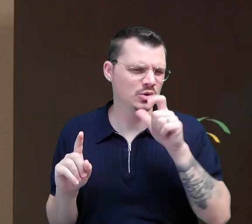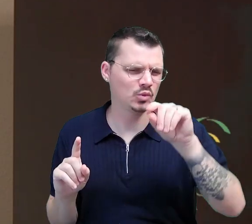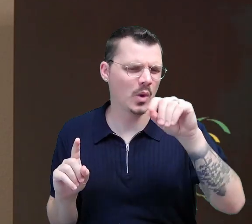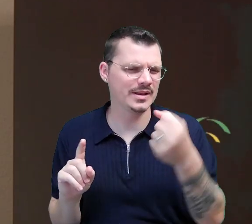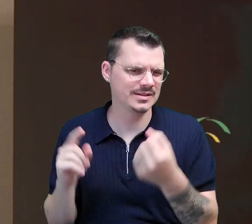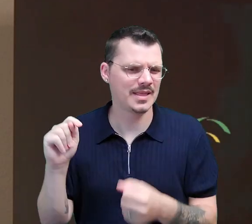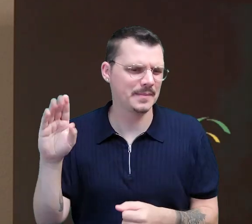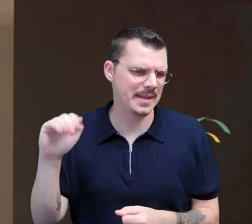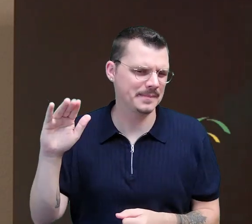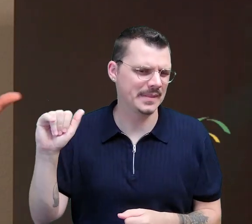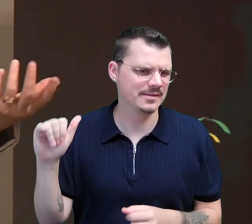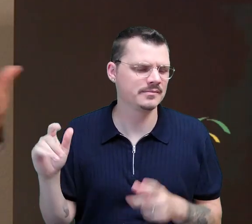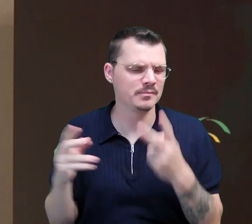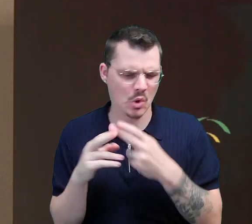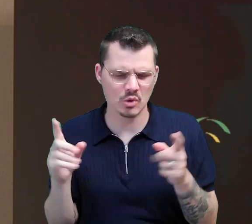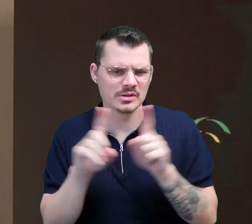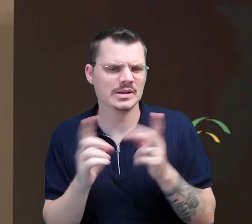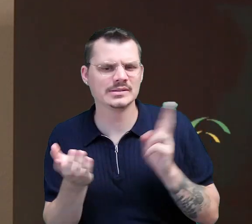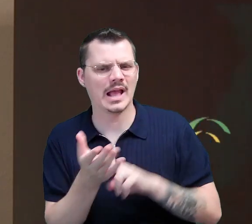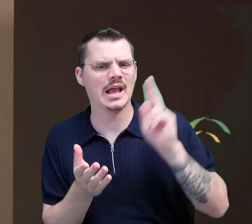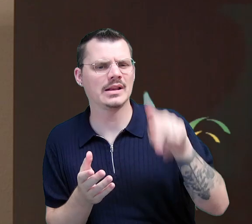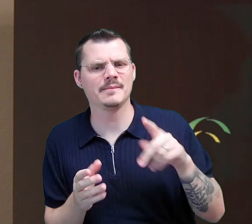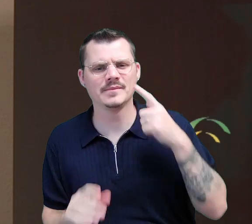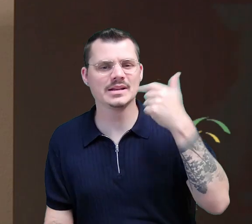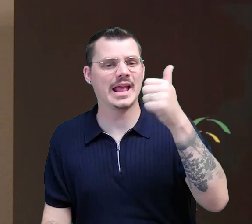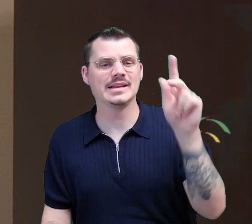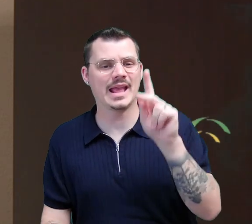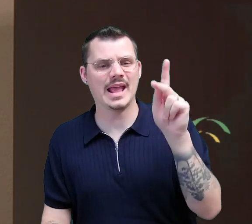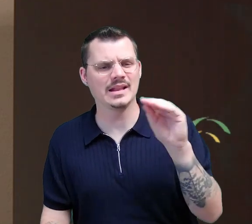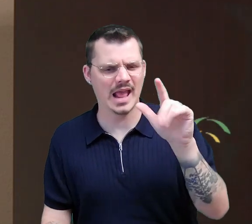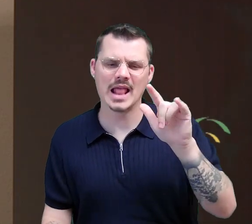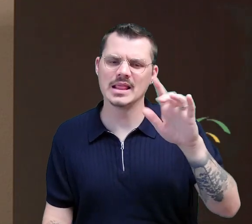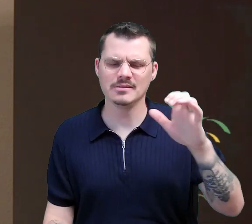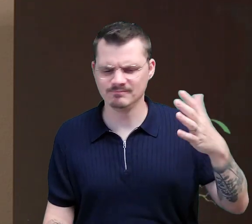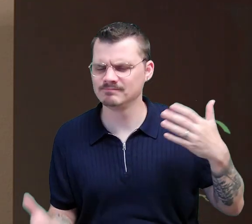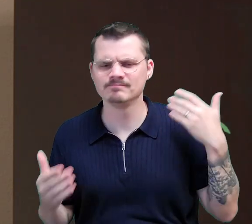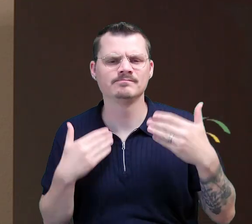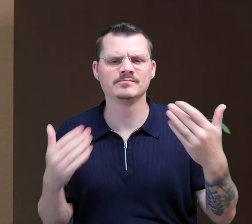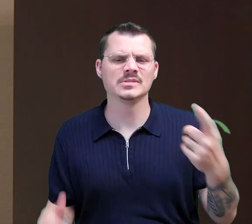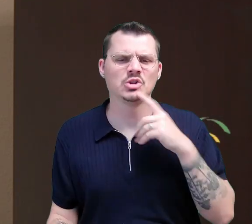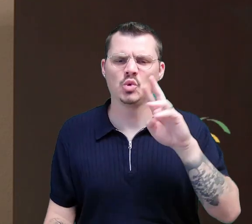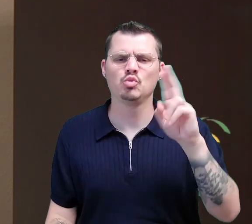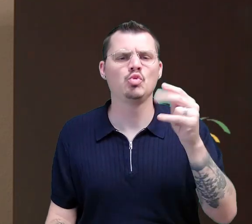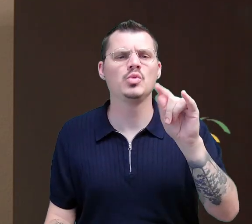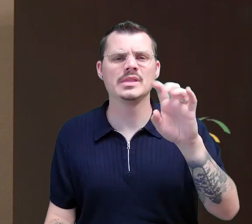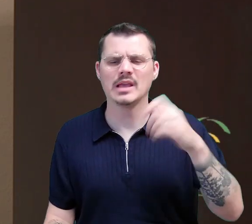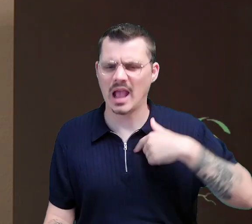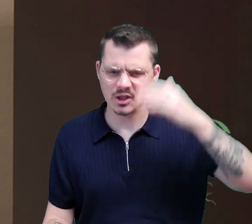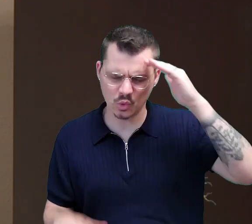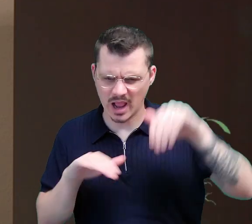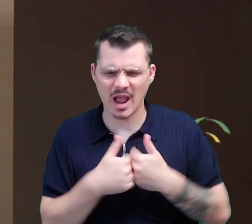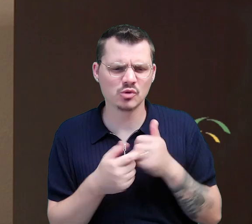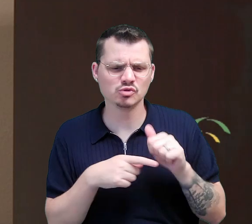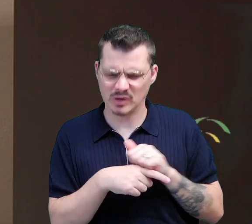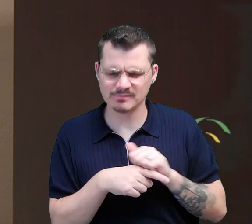The gal in her 20s was signed up to run a 10K, and Ellie was going to run it with her. She said, Ruthie, I know how to train for